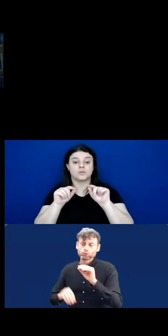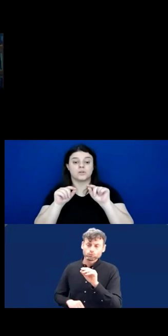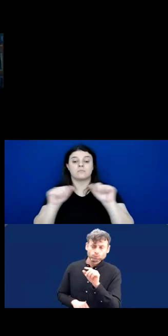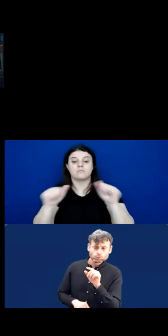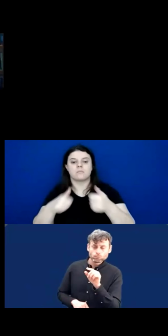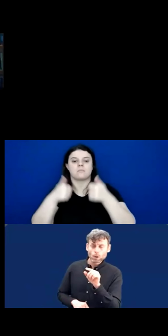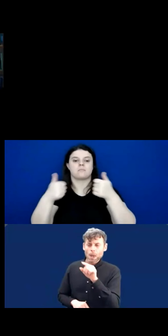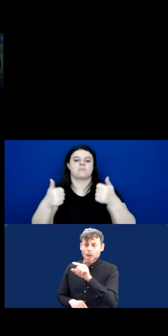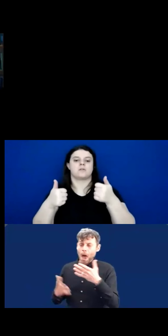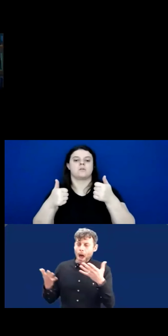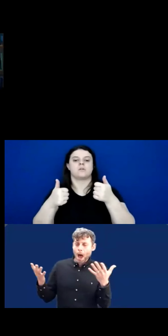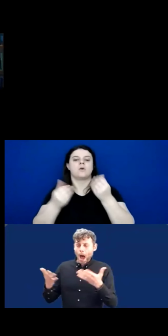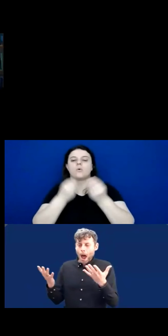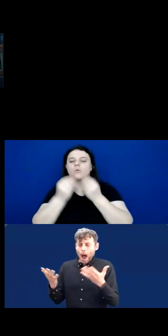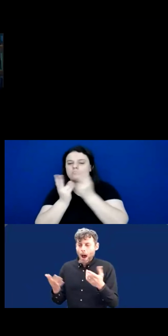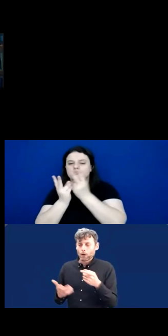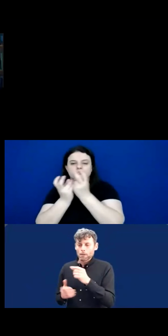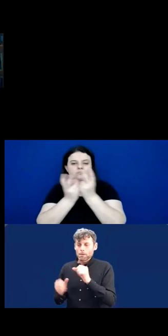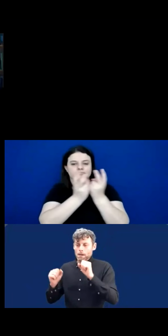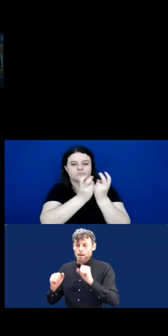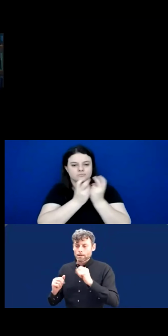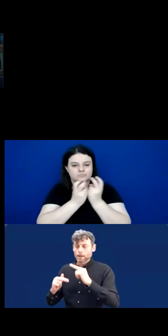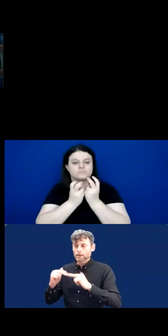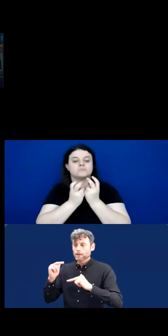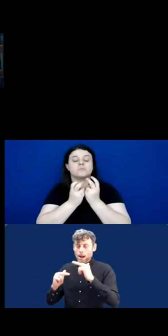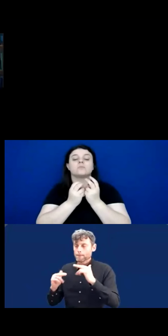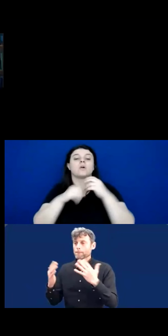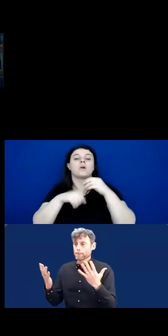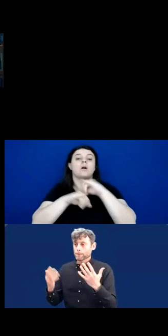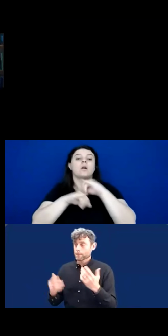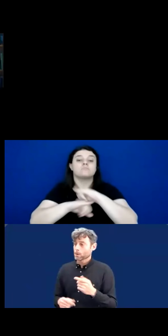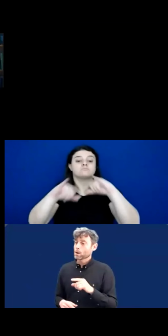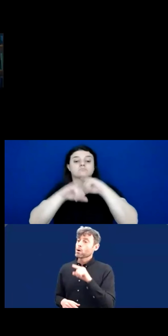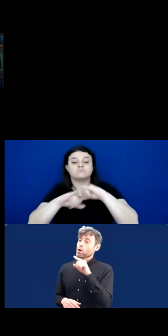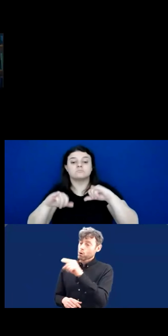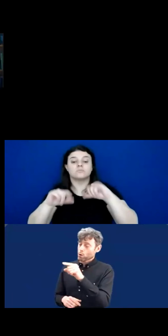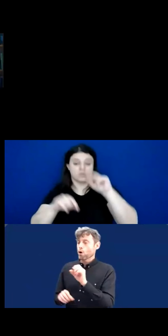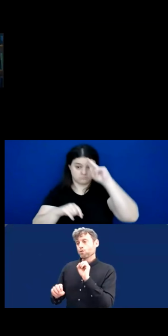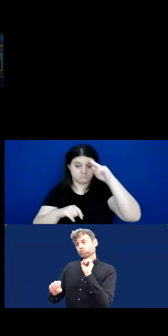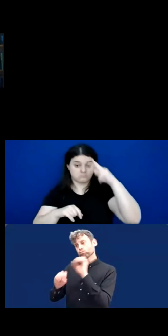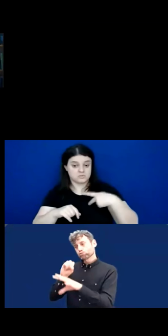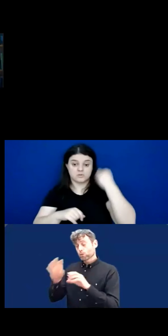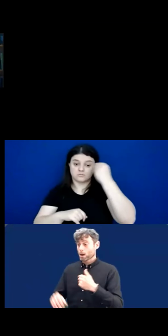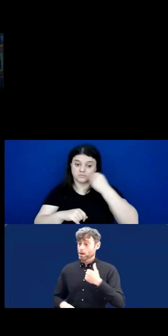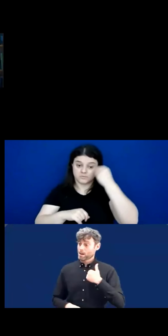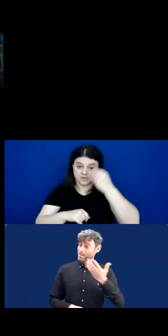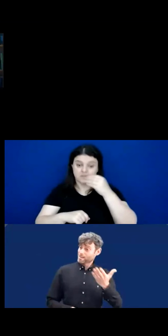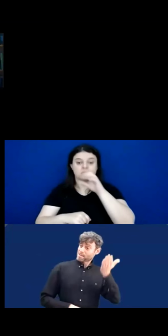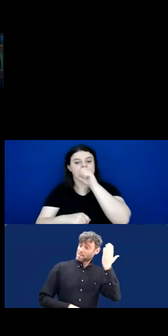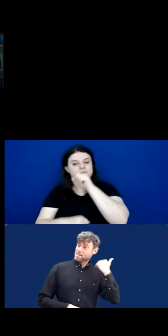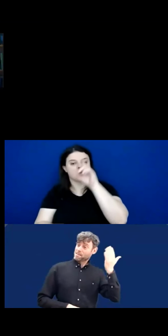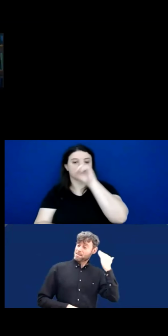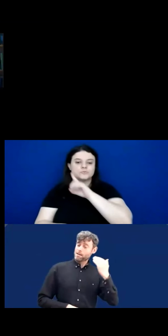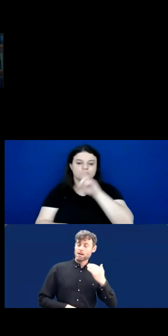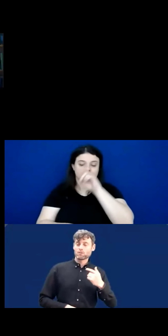perspective taking by communicating about her own experience in the weekend and bring